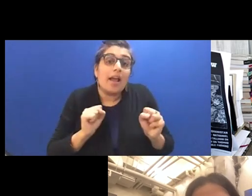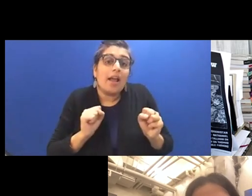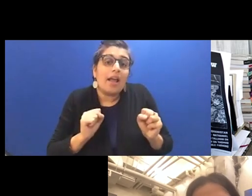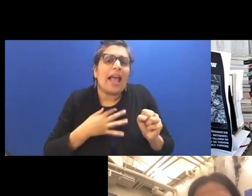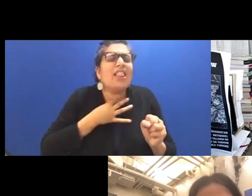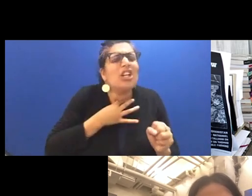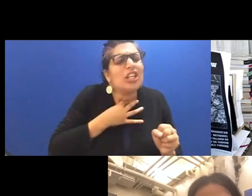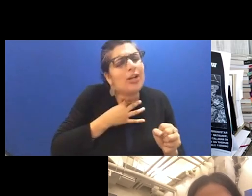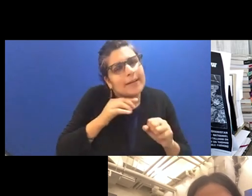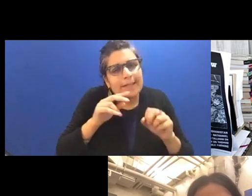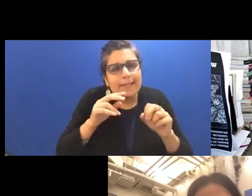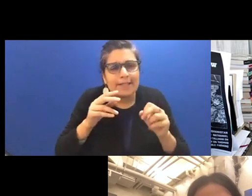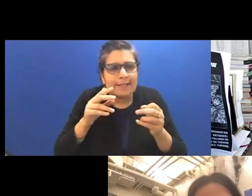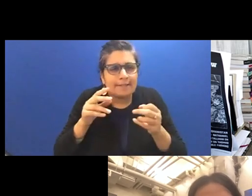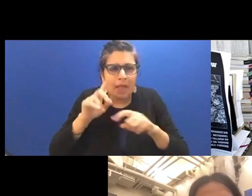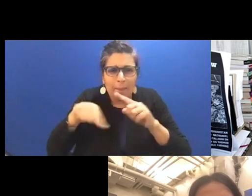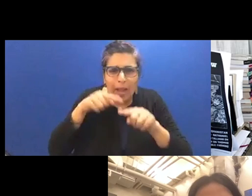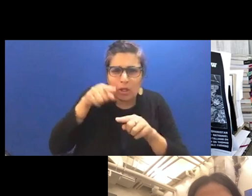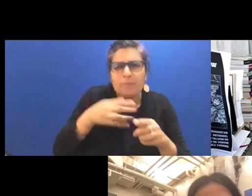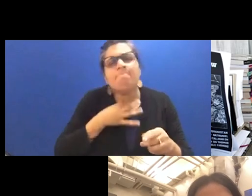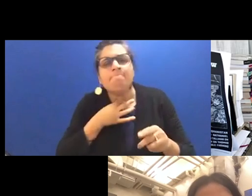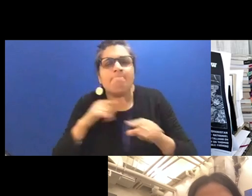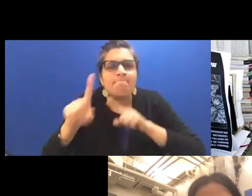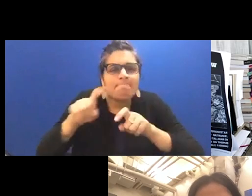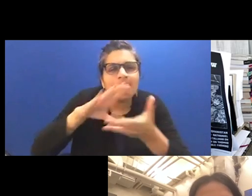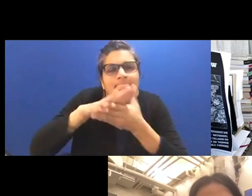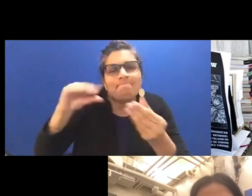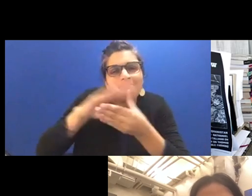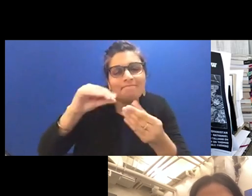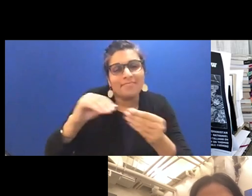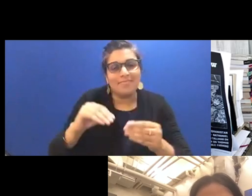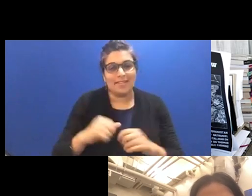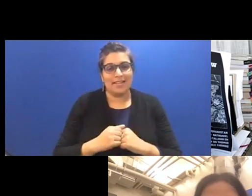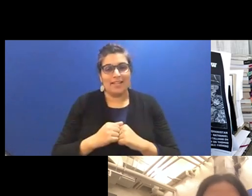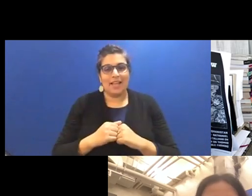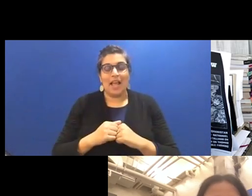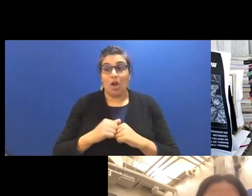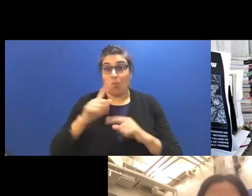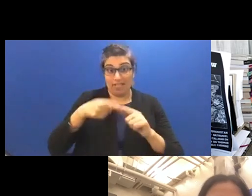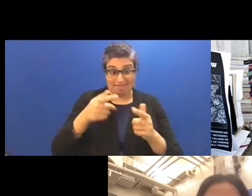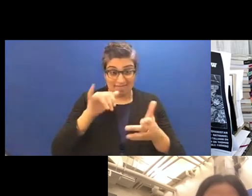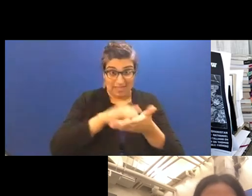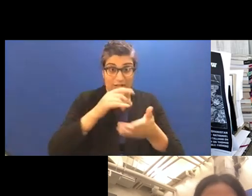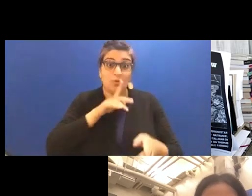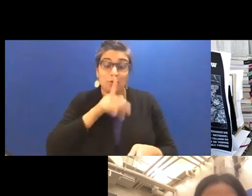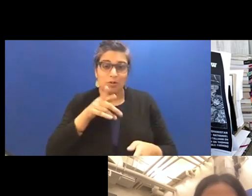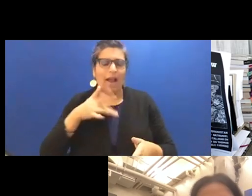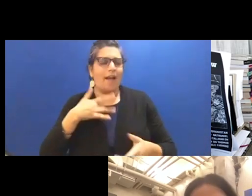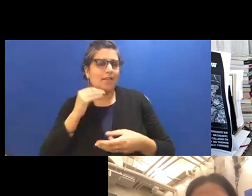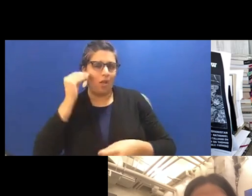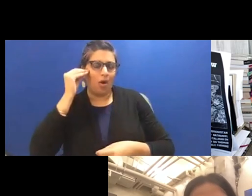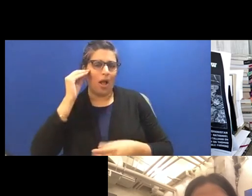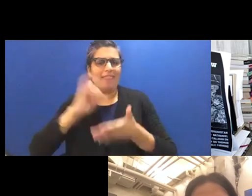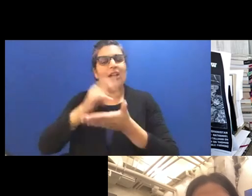about you and they're curious about your story. And I've always found home when those things are true. And that's what we try to make sure